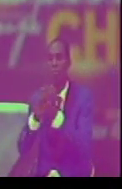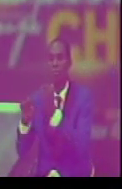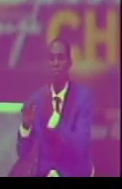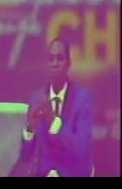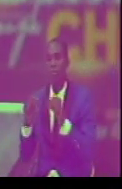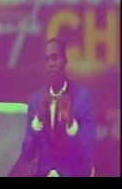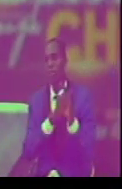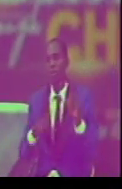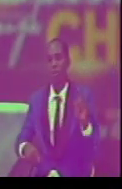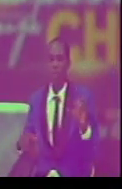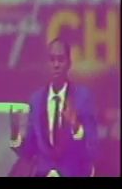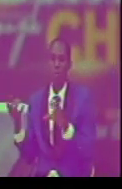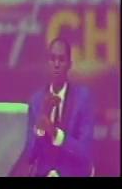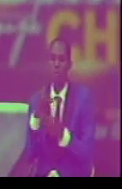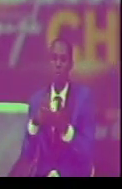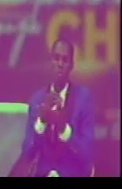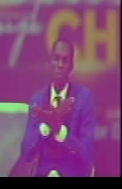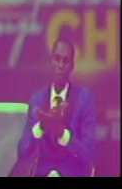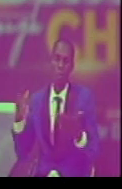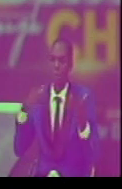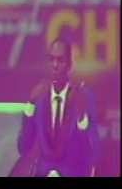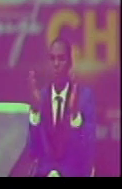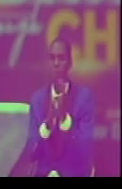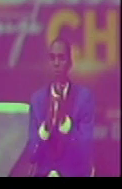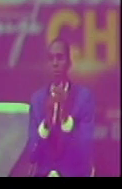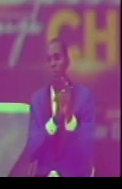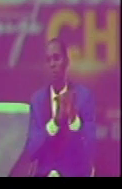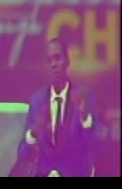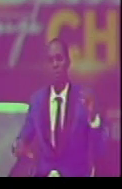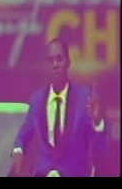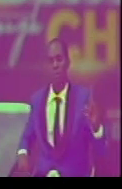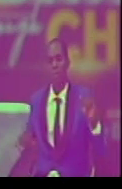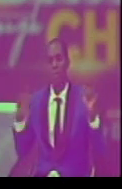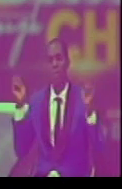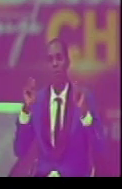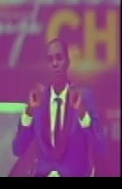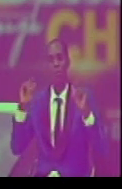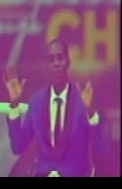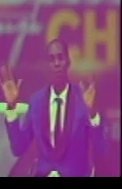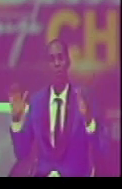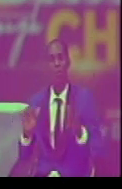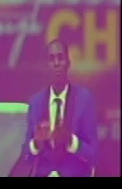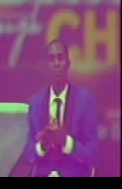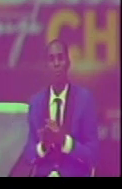rally for this program, the Lord took it away. Praise the Lord.